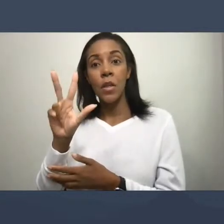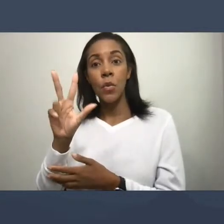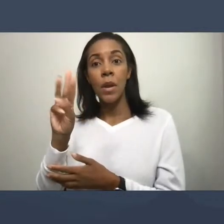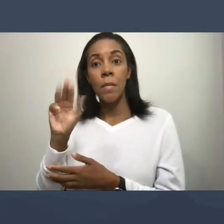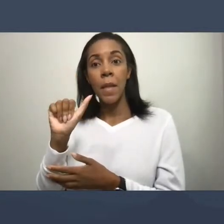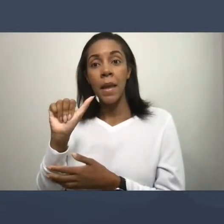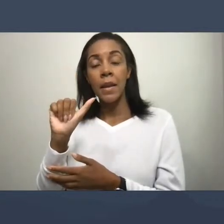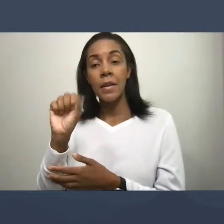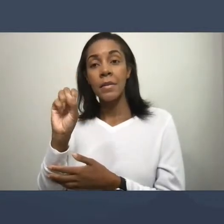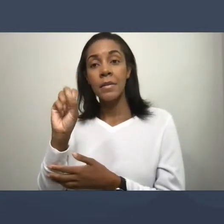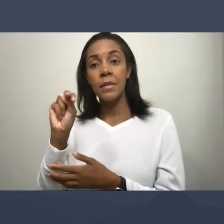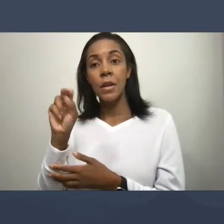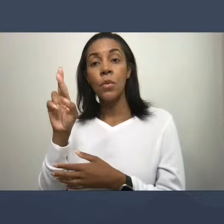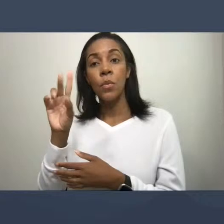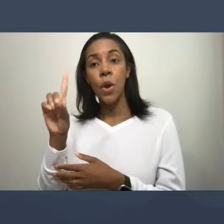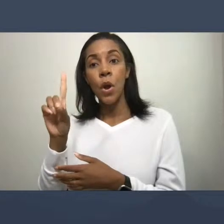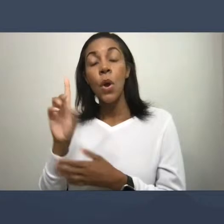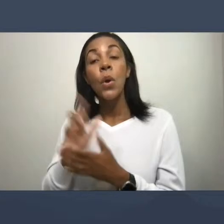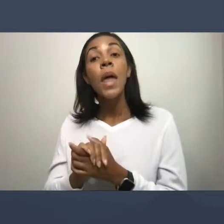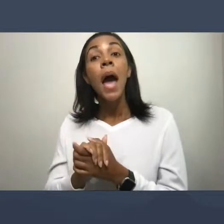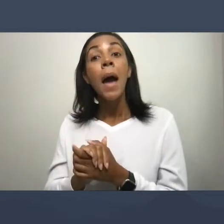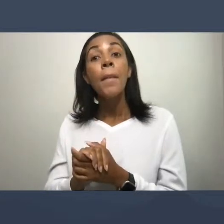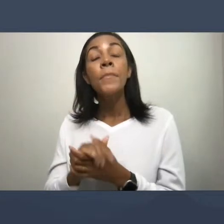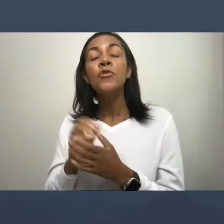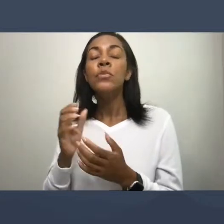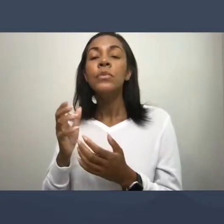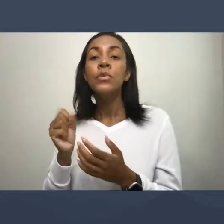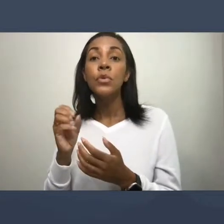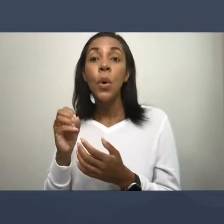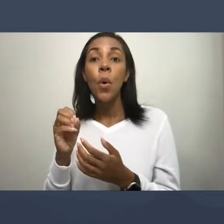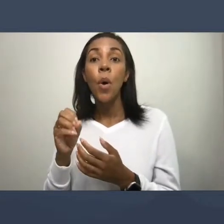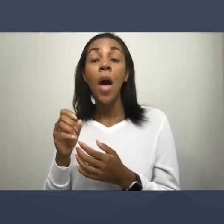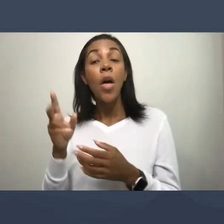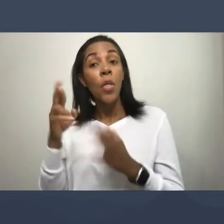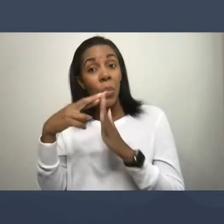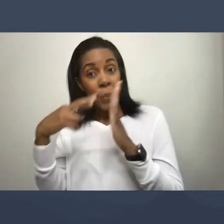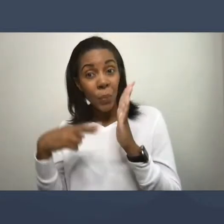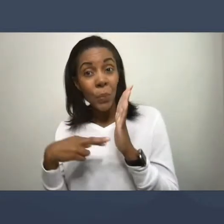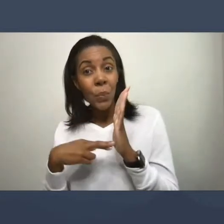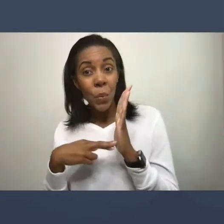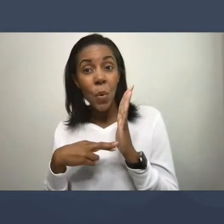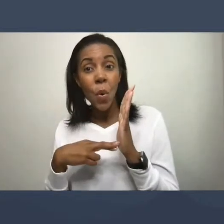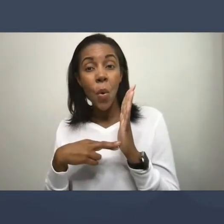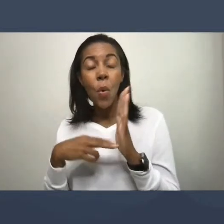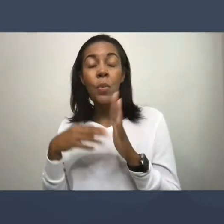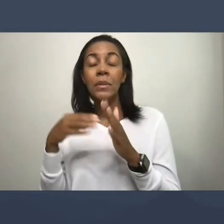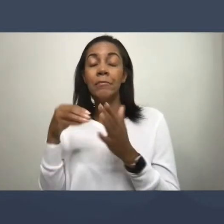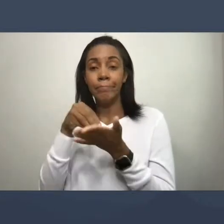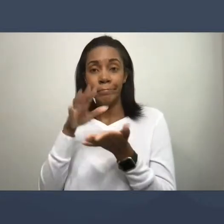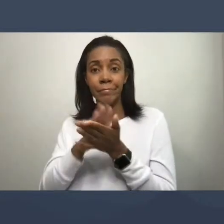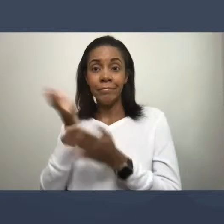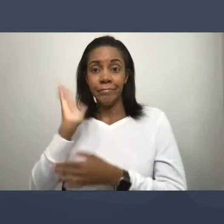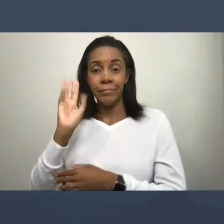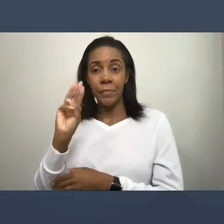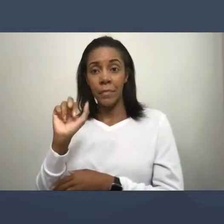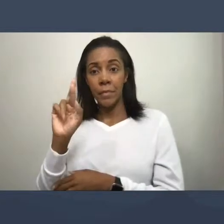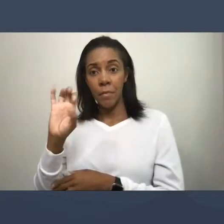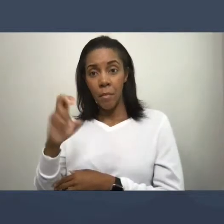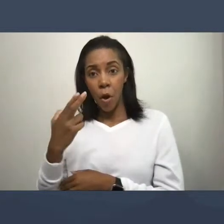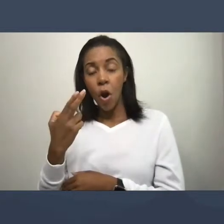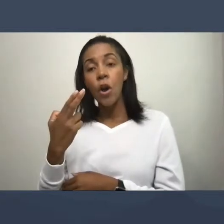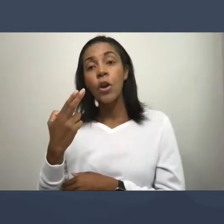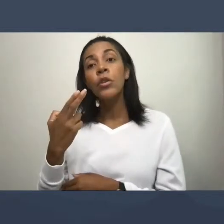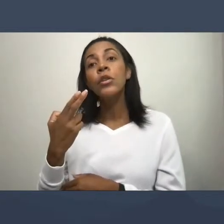update, as many of you know, the interim rule was published back in March with